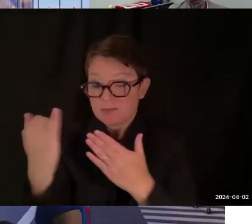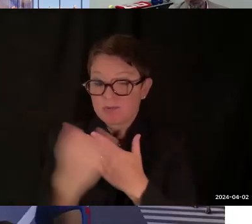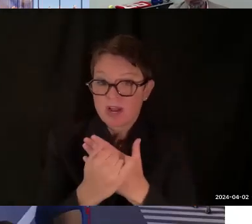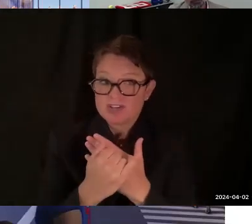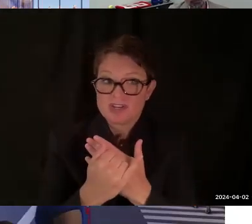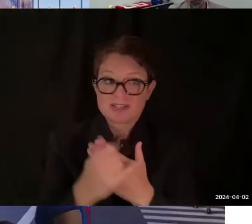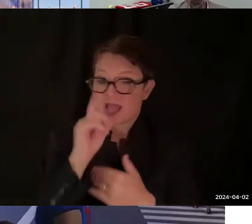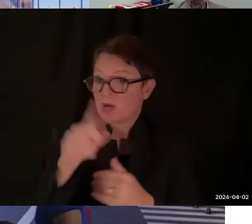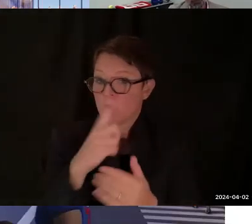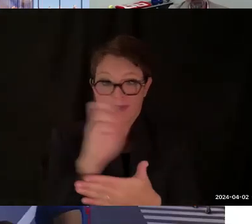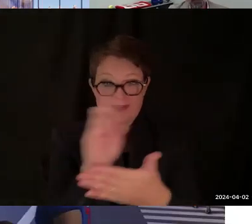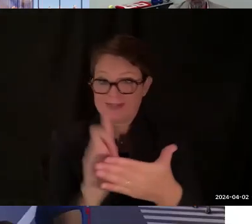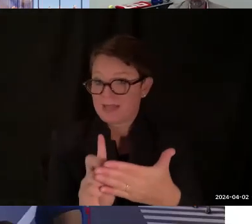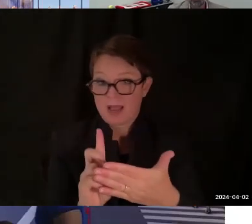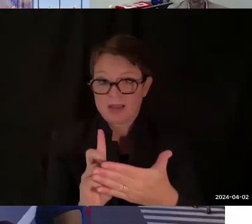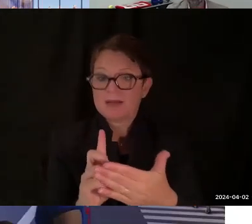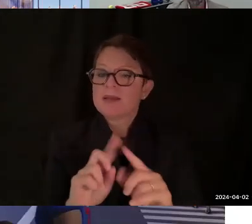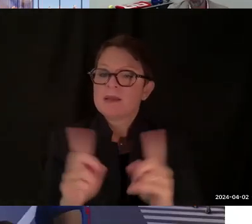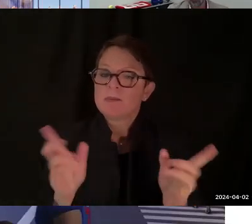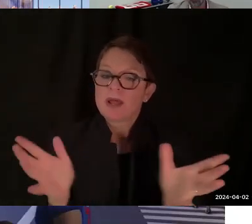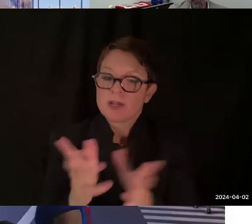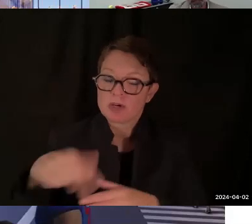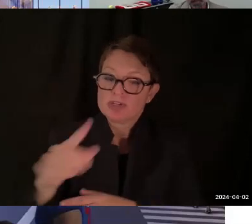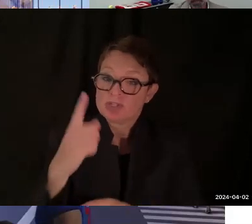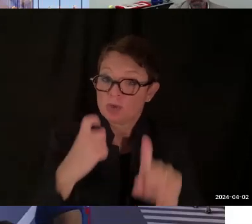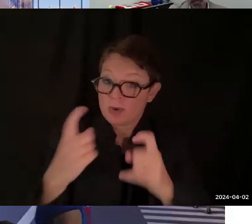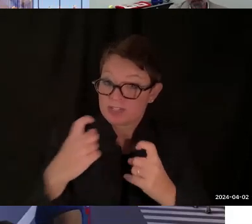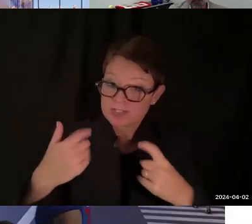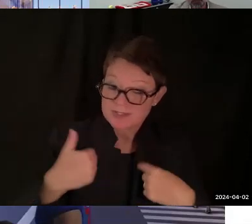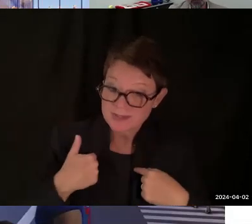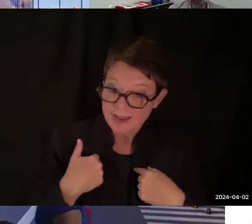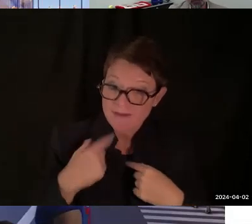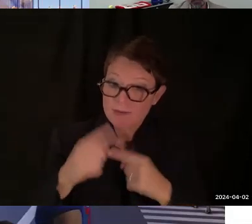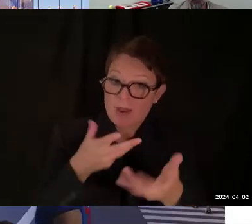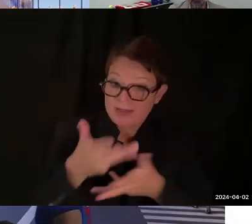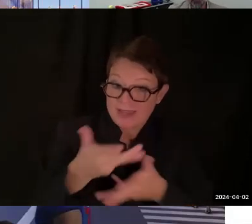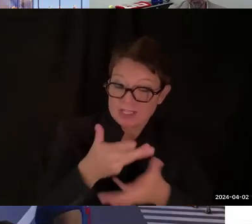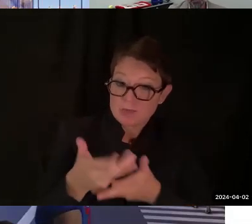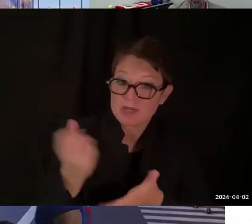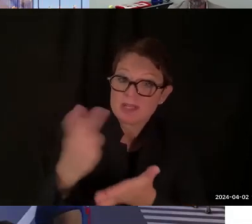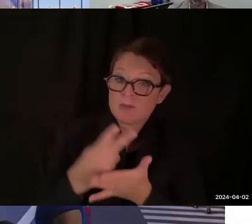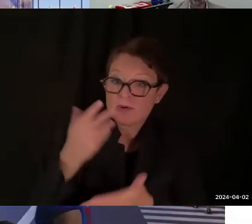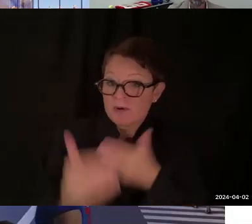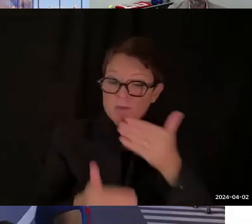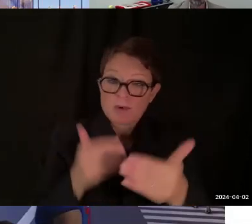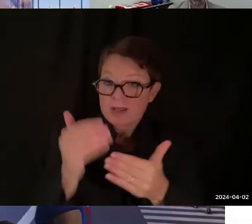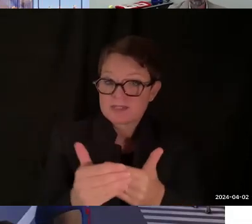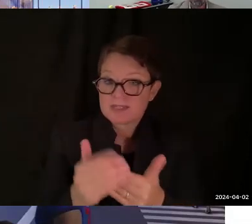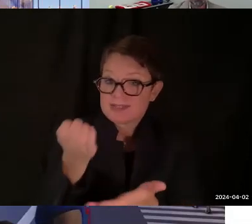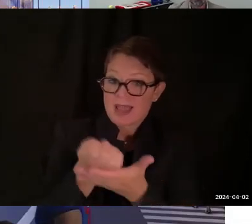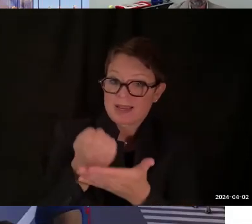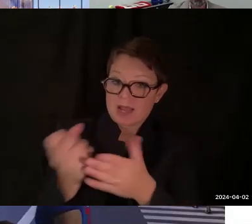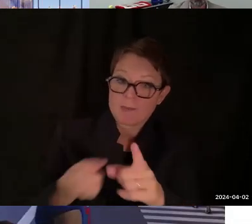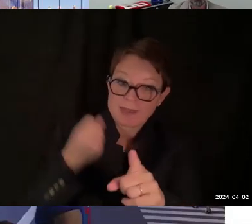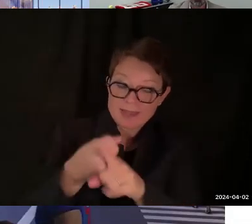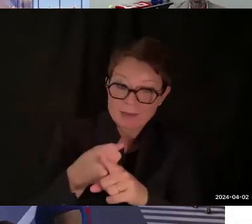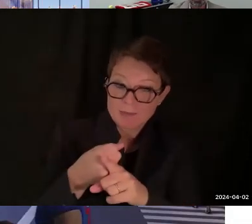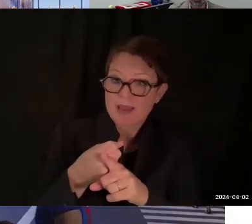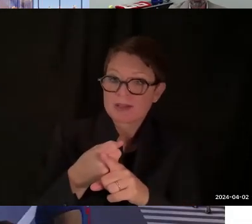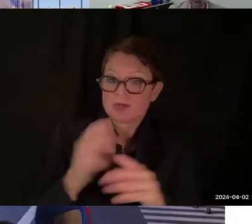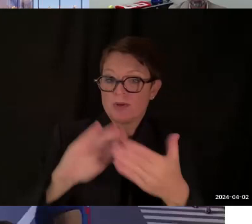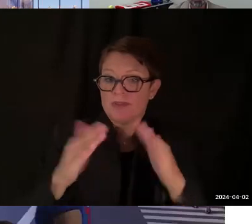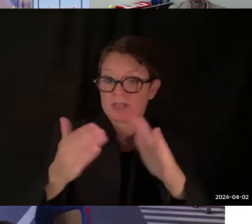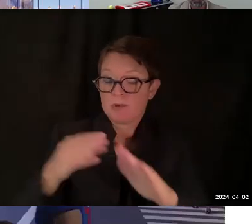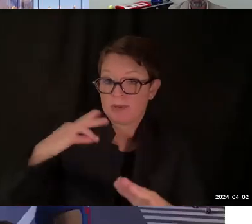beyond just the design. I would encourage anyone with questions about engagement, the approval process, economic impacts, or the